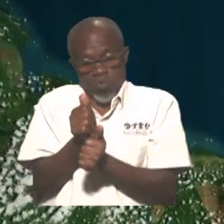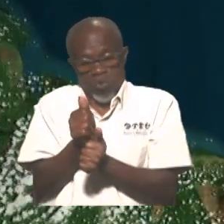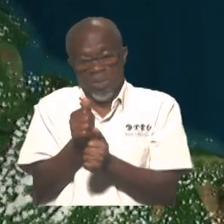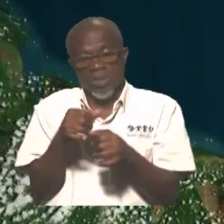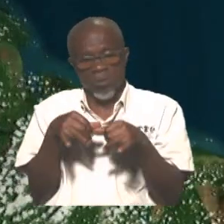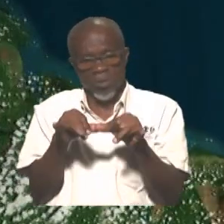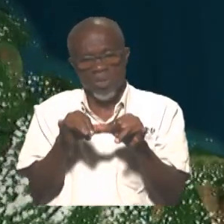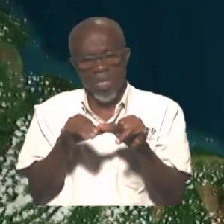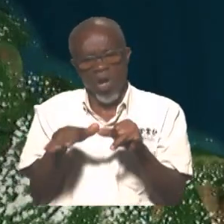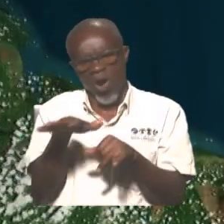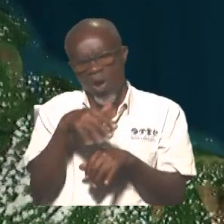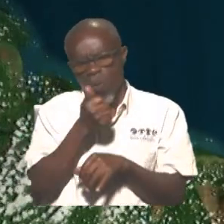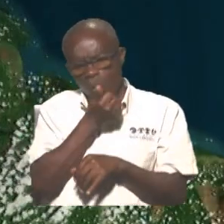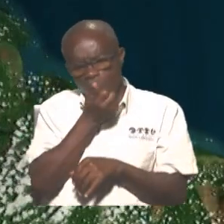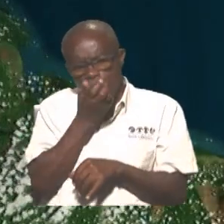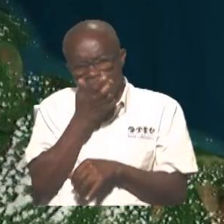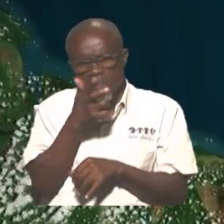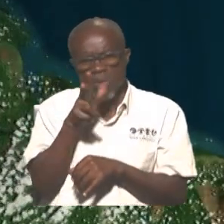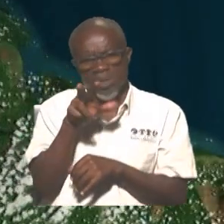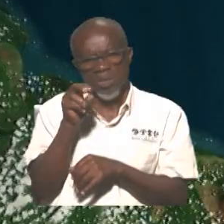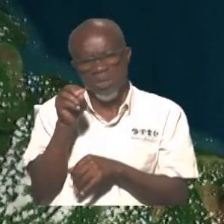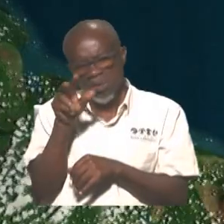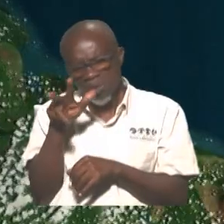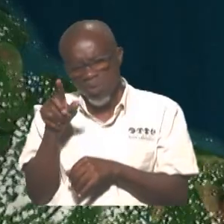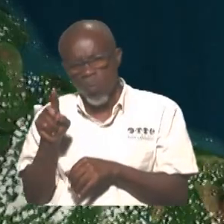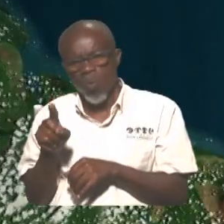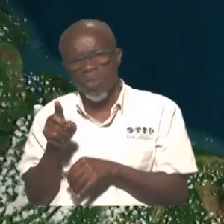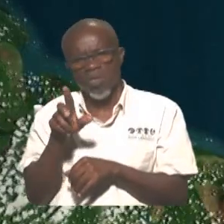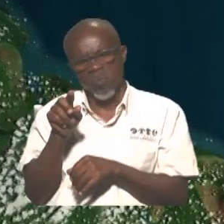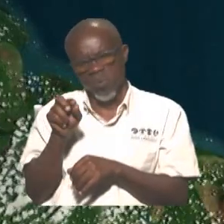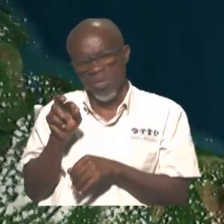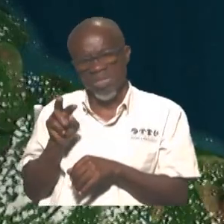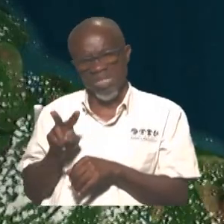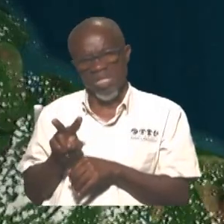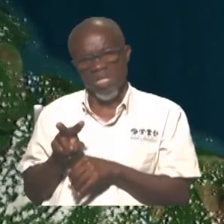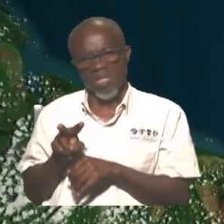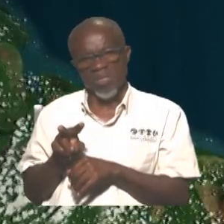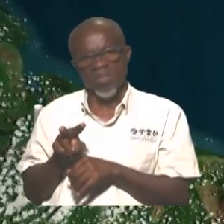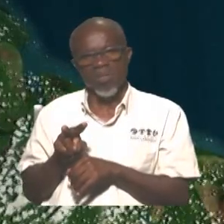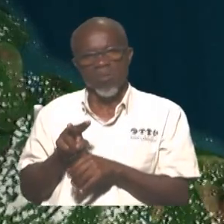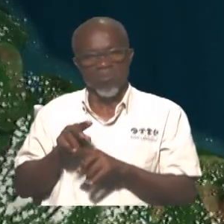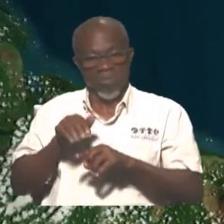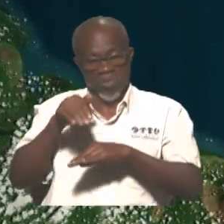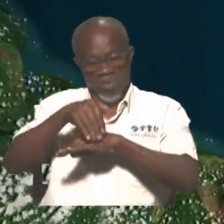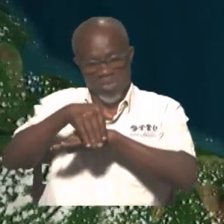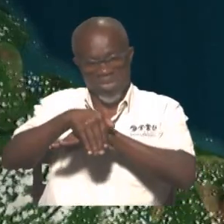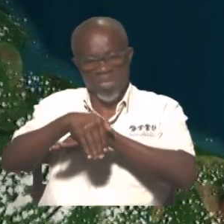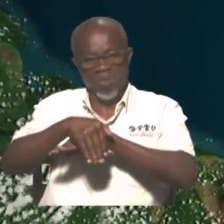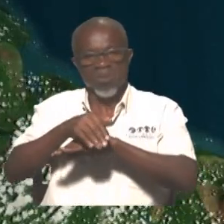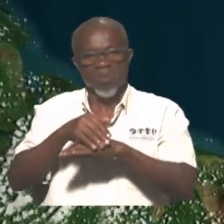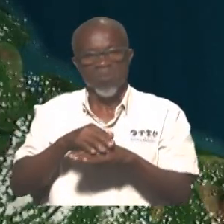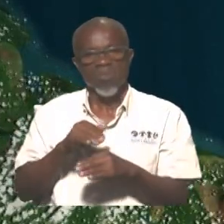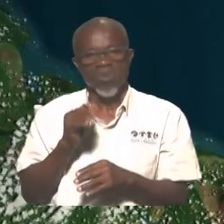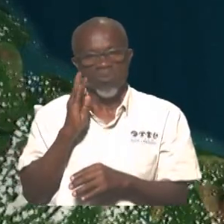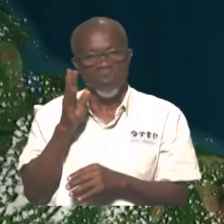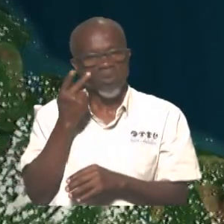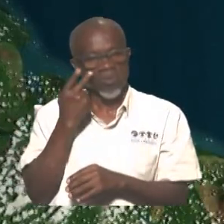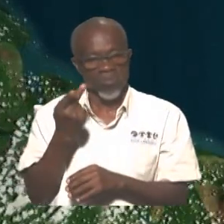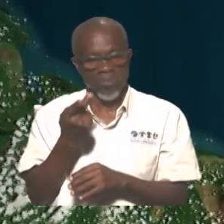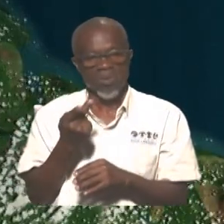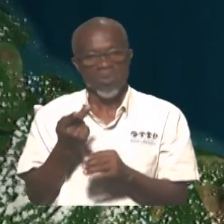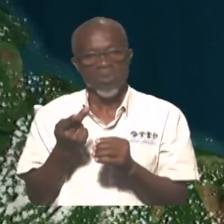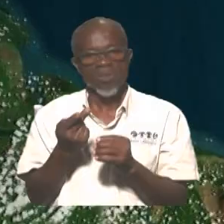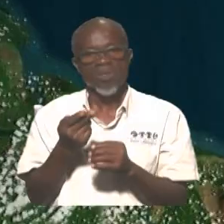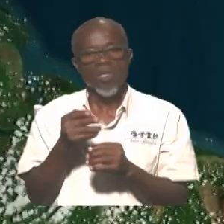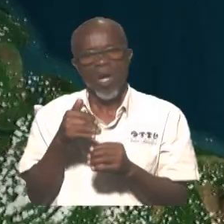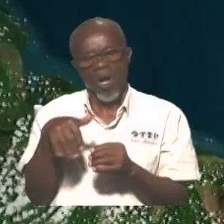warm around 30, 31 and 29 degrees. However, a few isolated showers may pop up closer to sunrise, with overnight lows